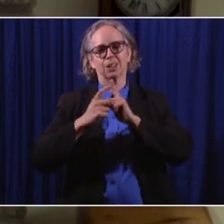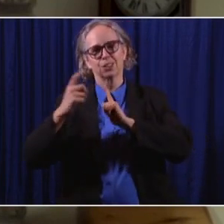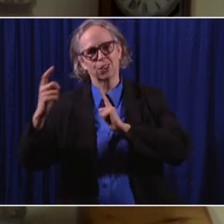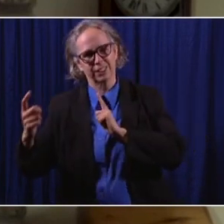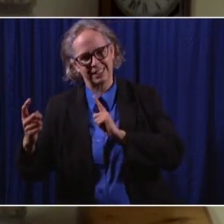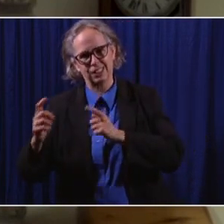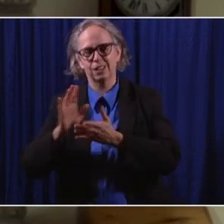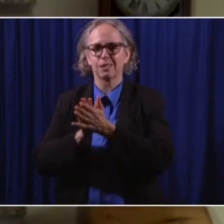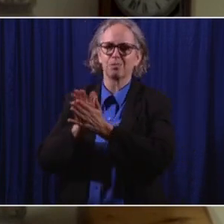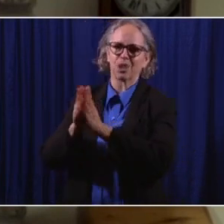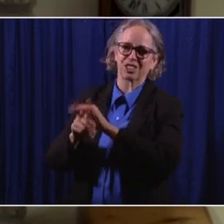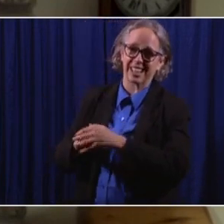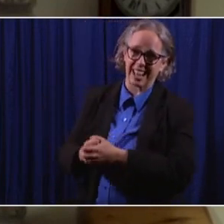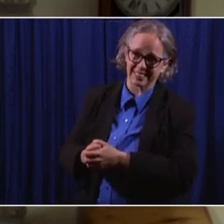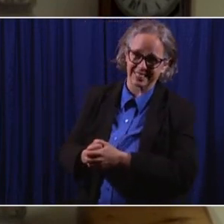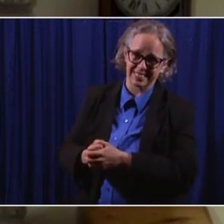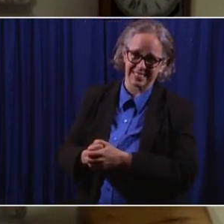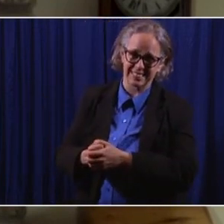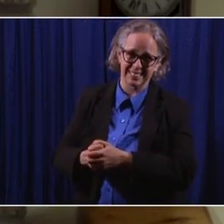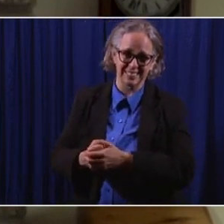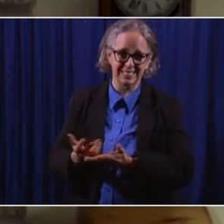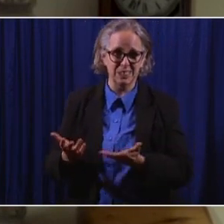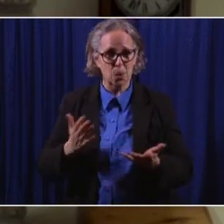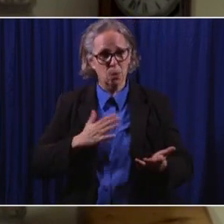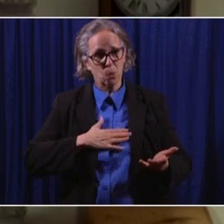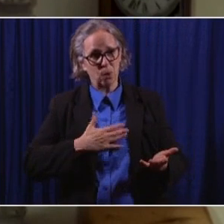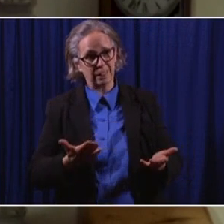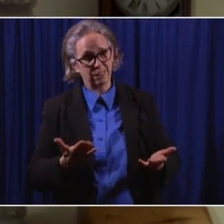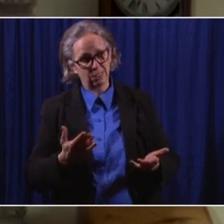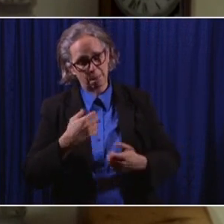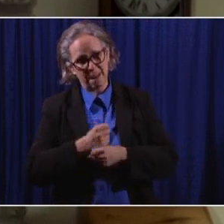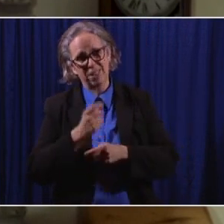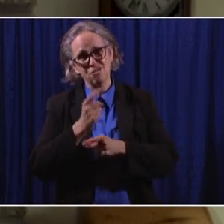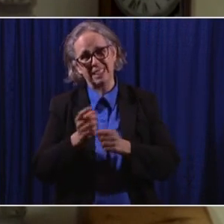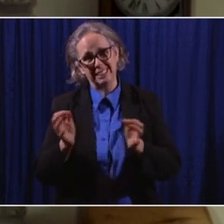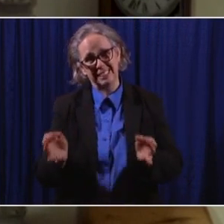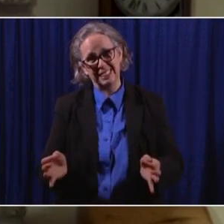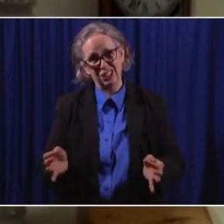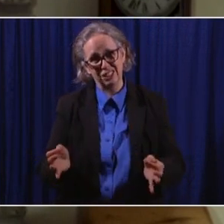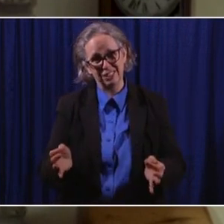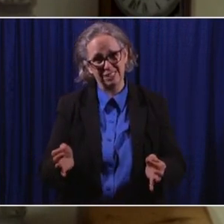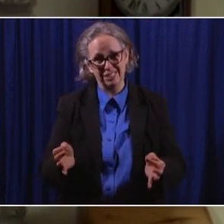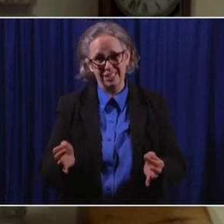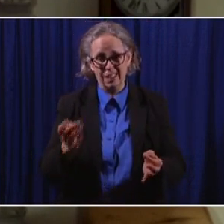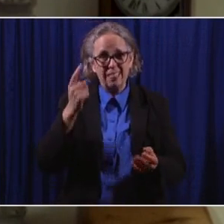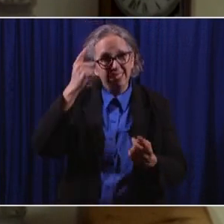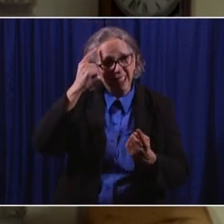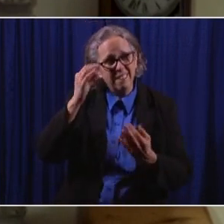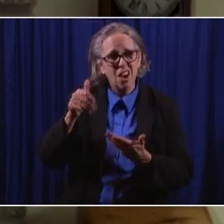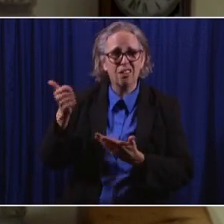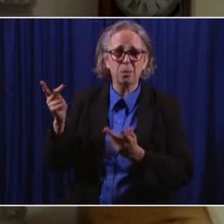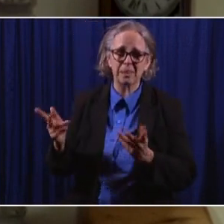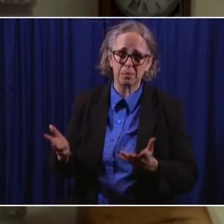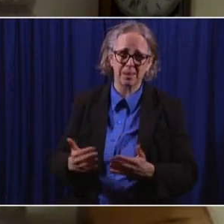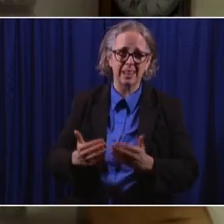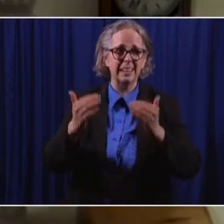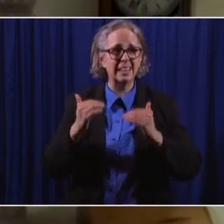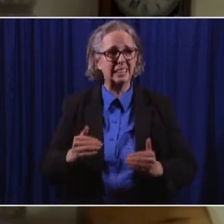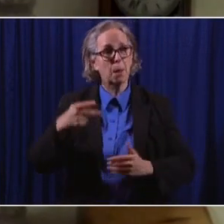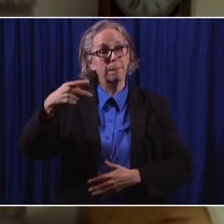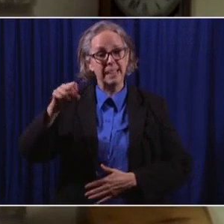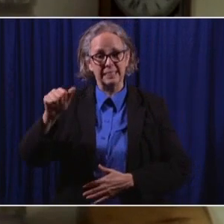just an overall willingness to do the right thing for others. The next PSA features Stacy